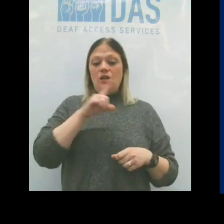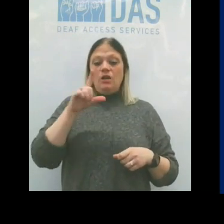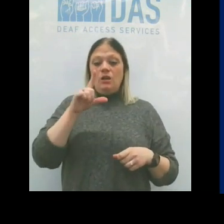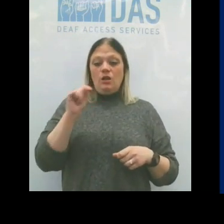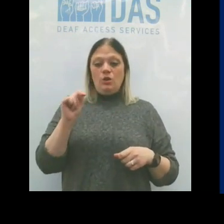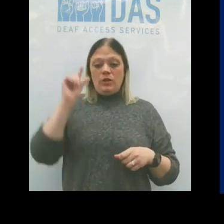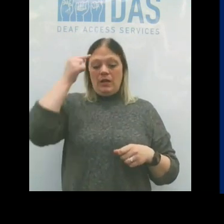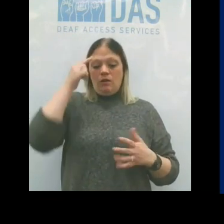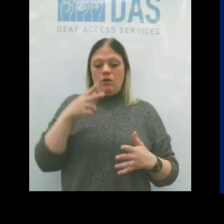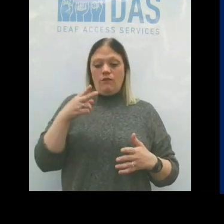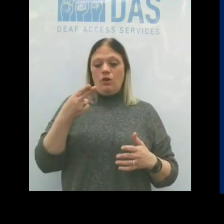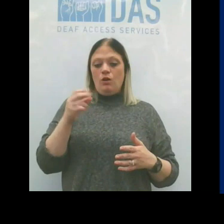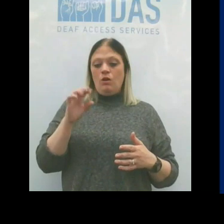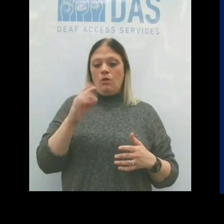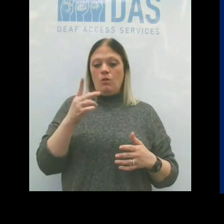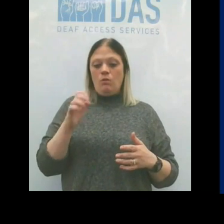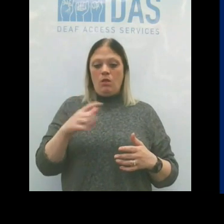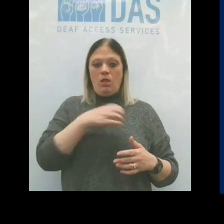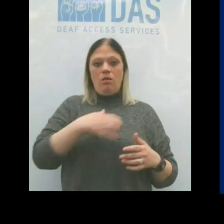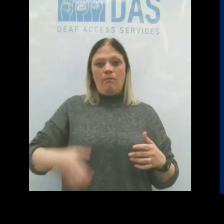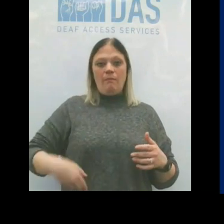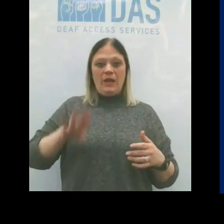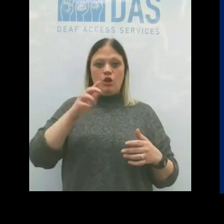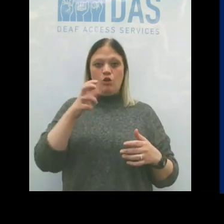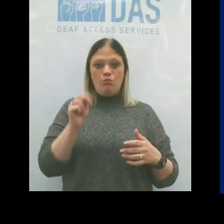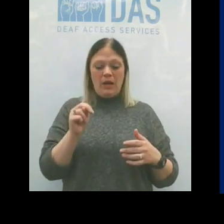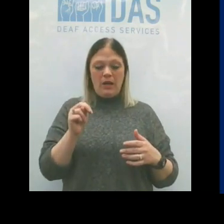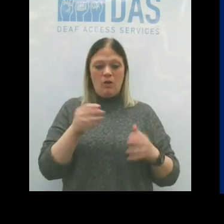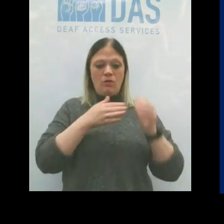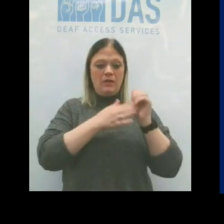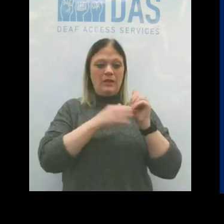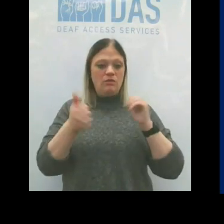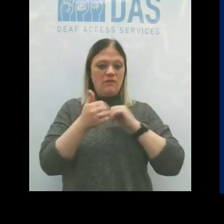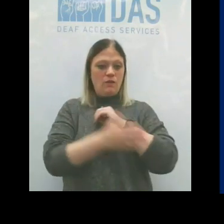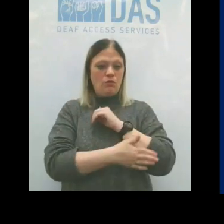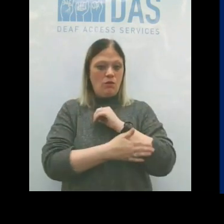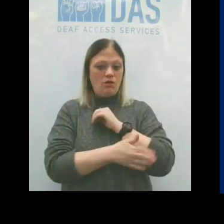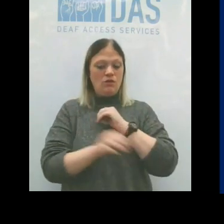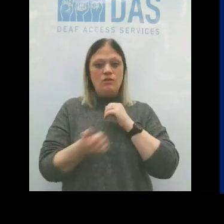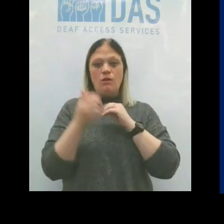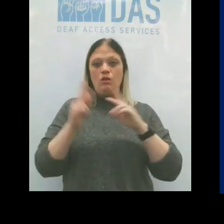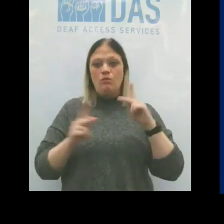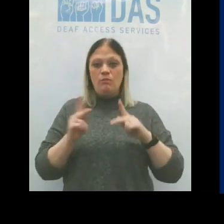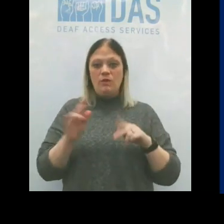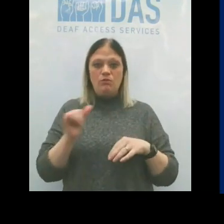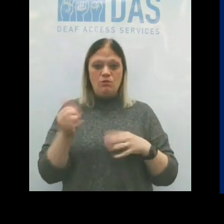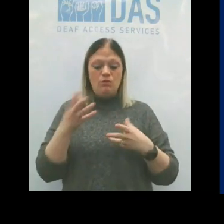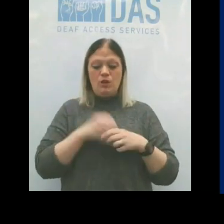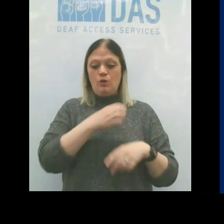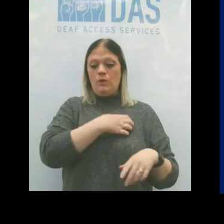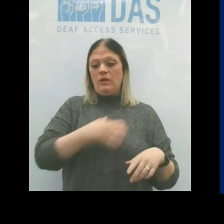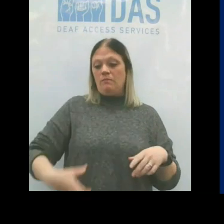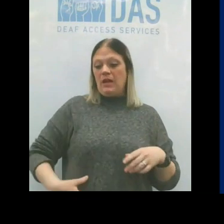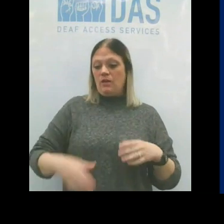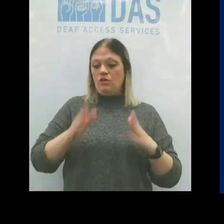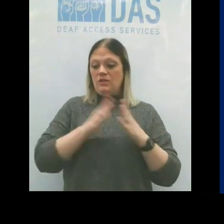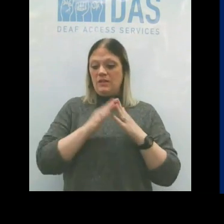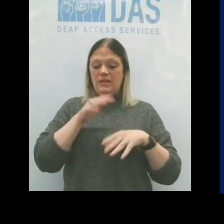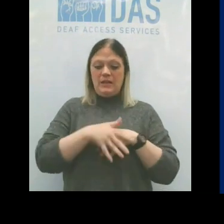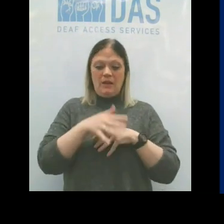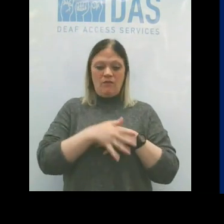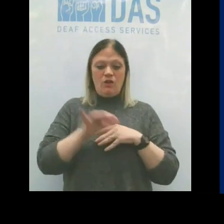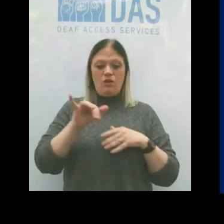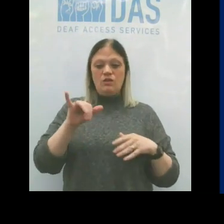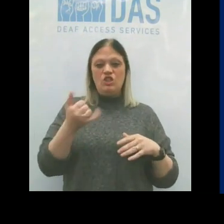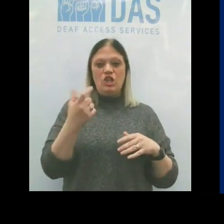Hochul, Mayor Byron Brown, the leaders of the other counties and other folks too, including the mayors of the cities of Niagara Falls and